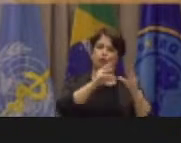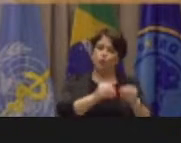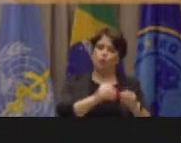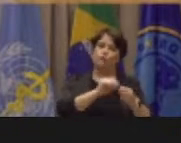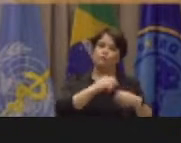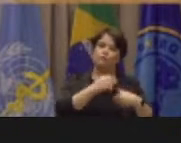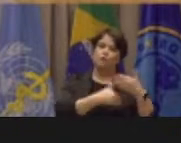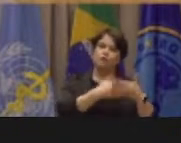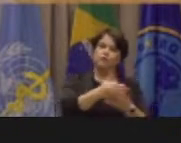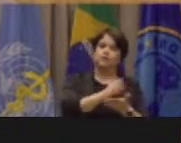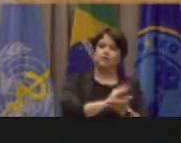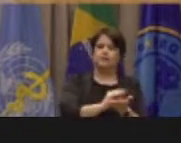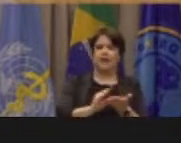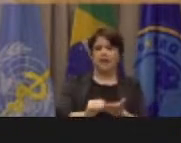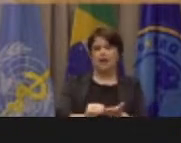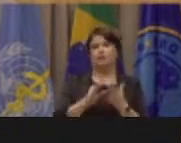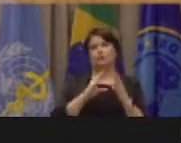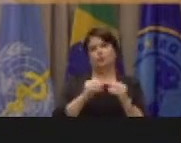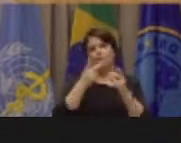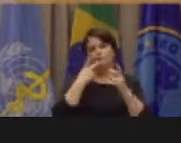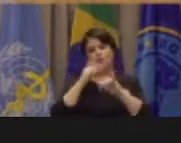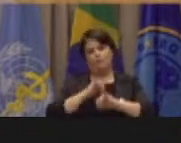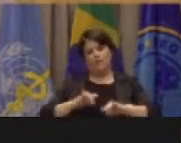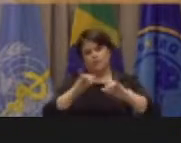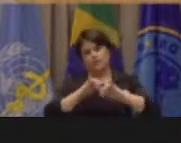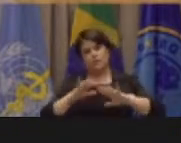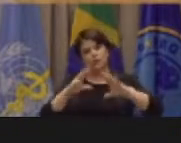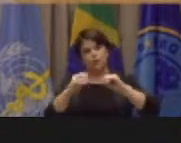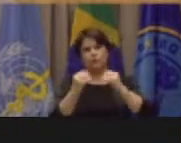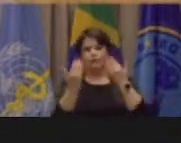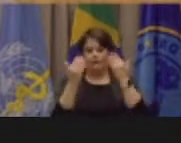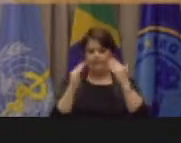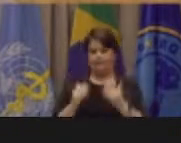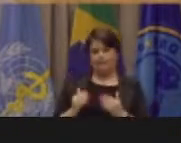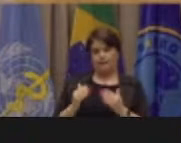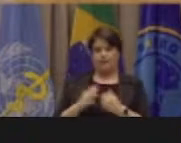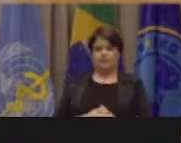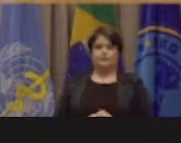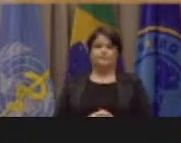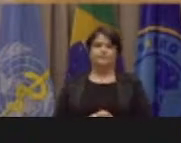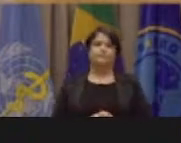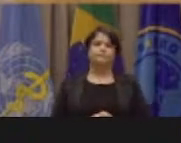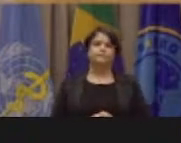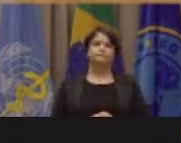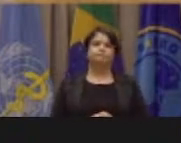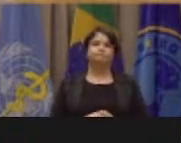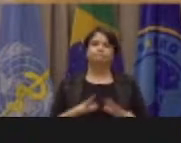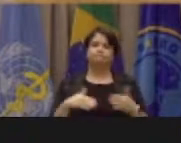And we have to do data processing, analysis,